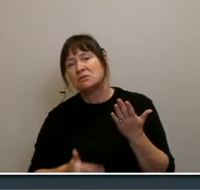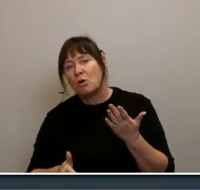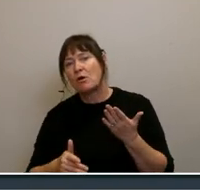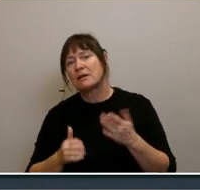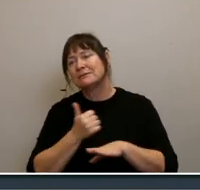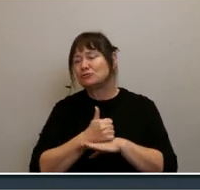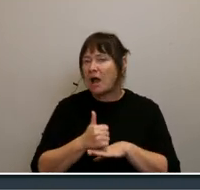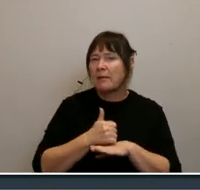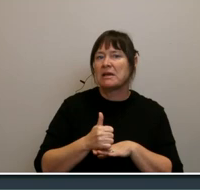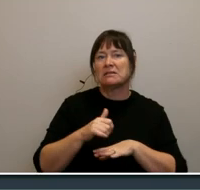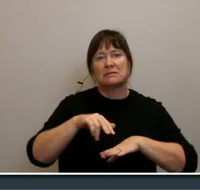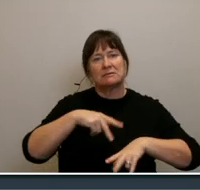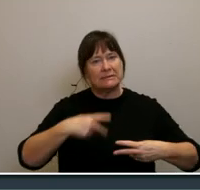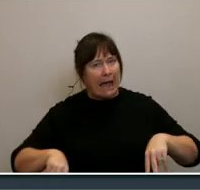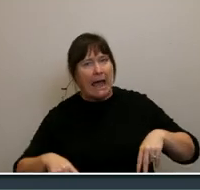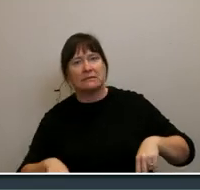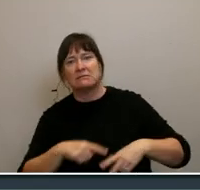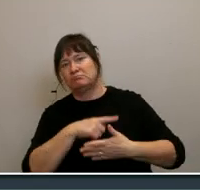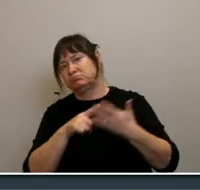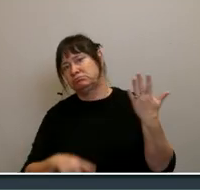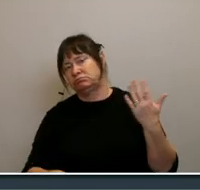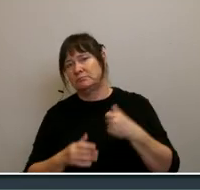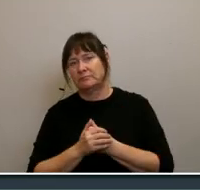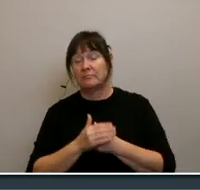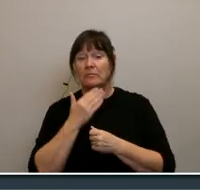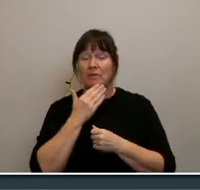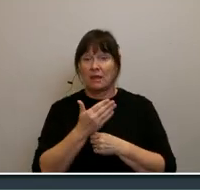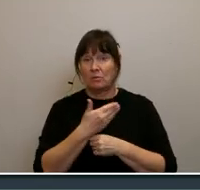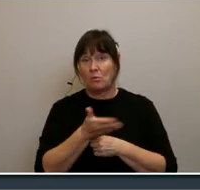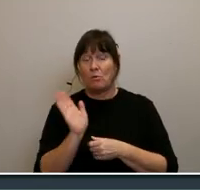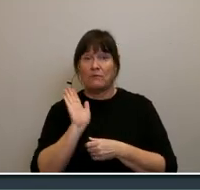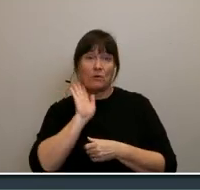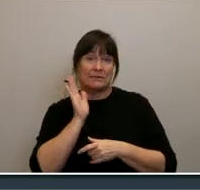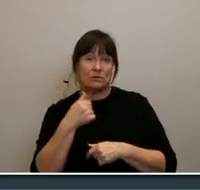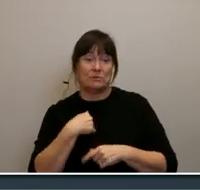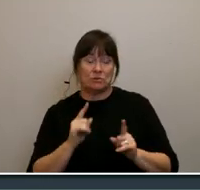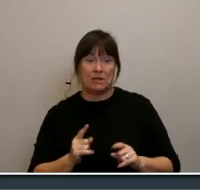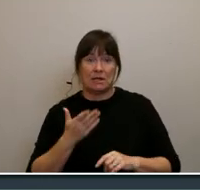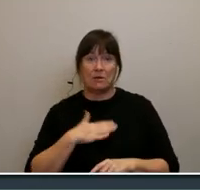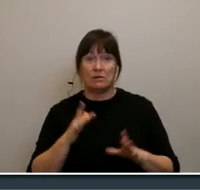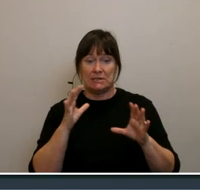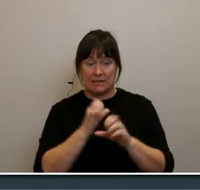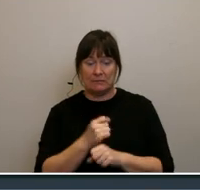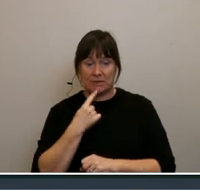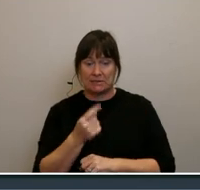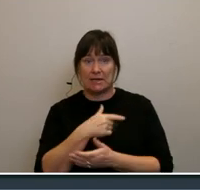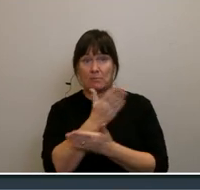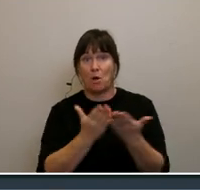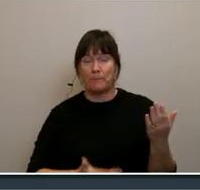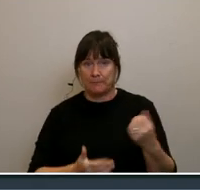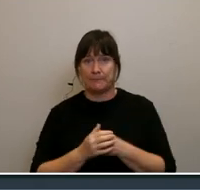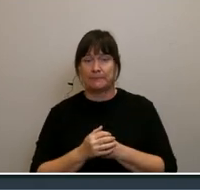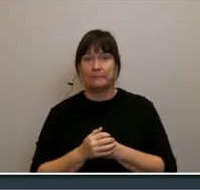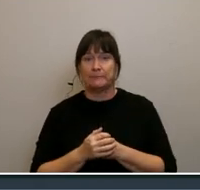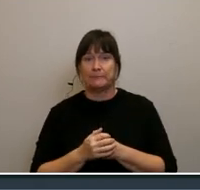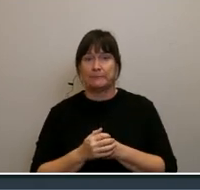etc. Thank you all for listening to my oral submission today. I would like to finish by reading a poem which